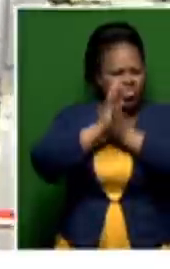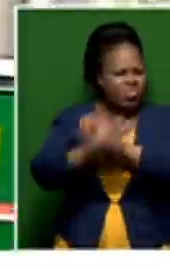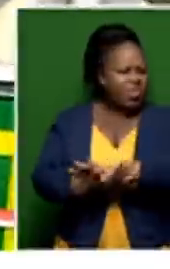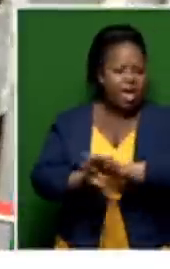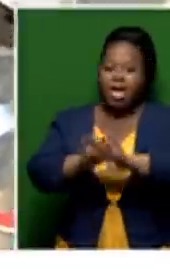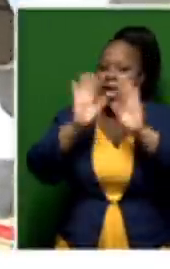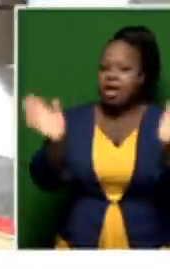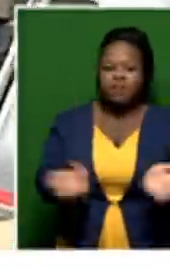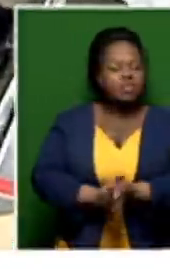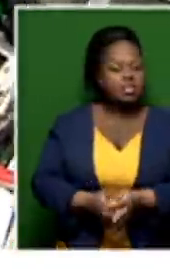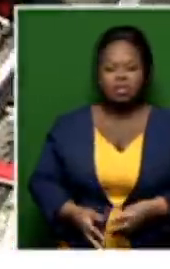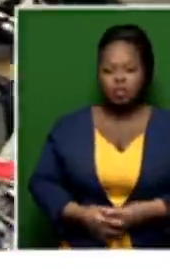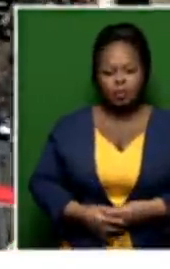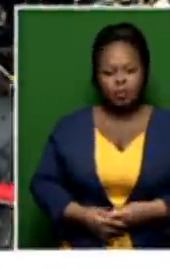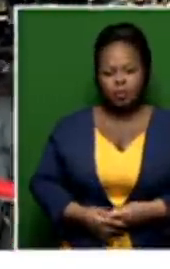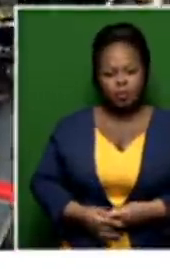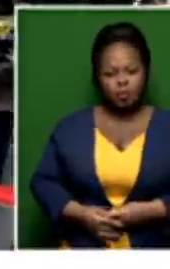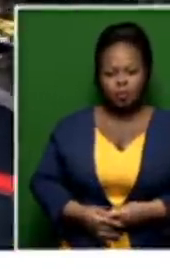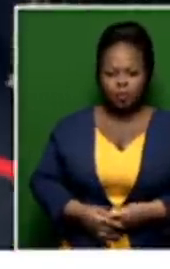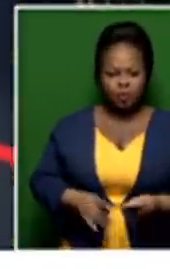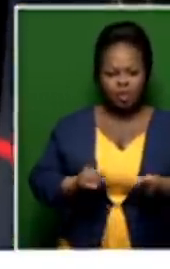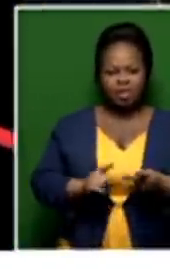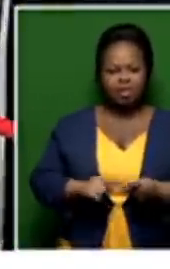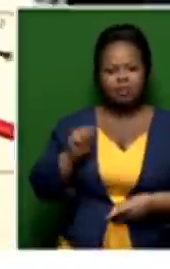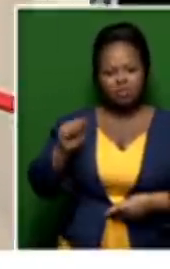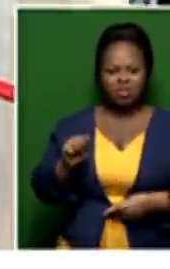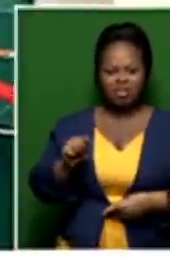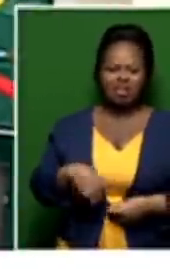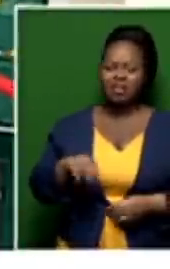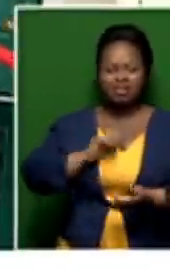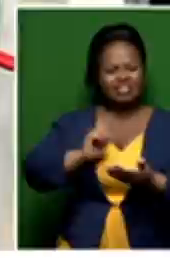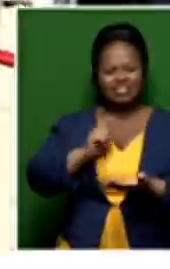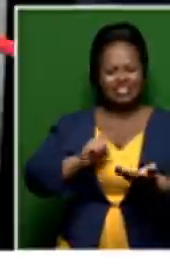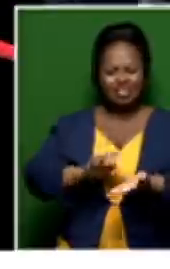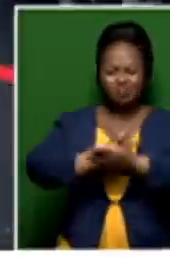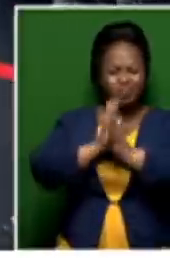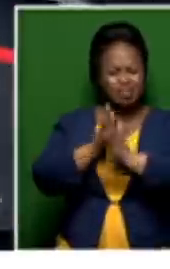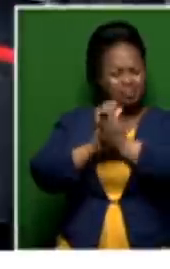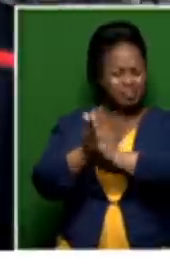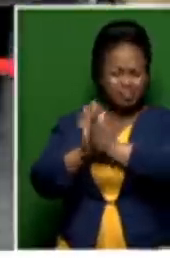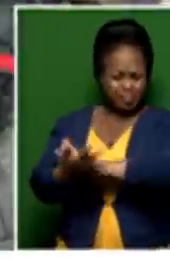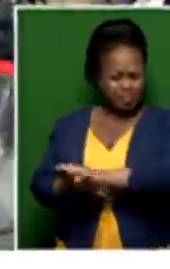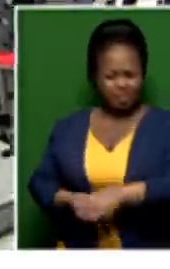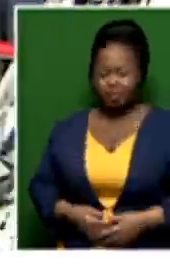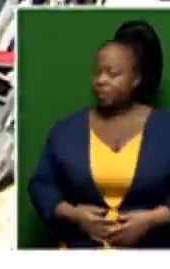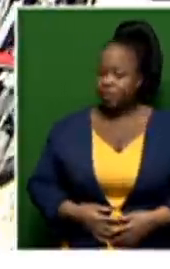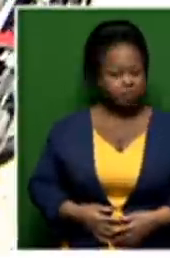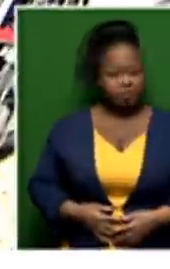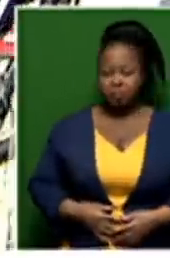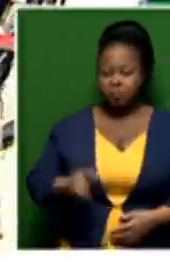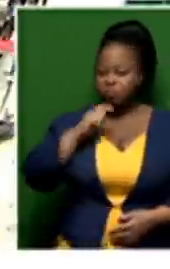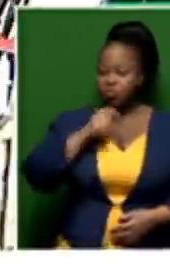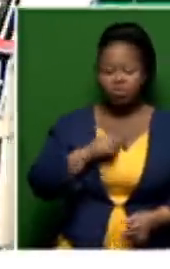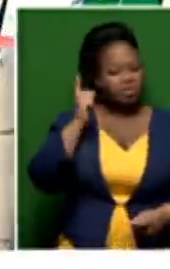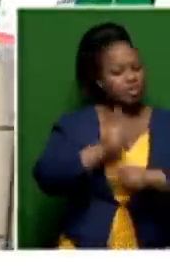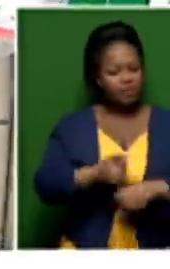everything, anything that they could basically get their hands on has been completely destroyed. So it's going to be very